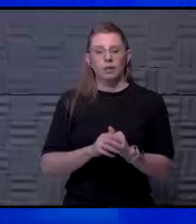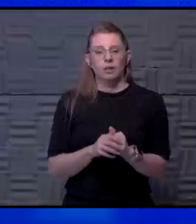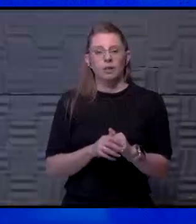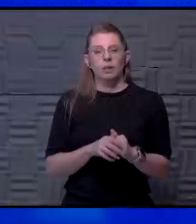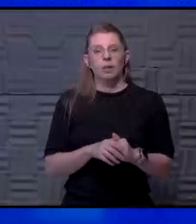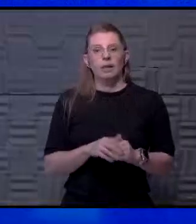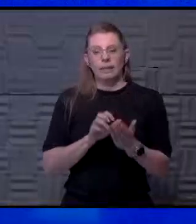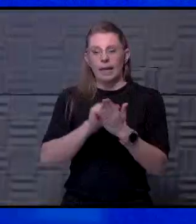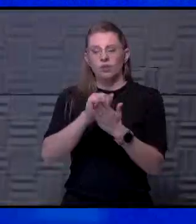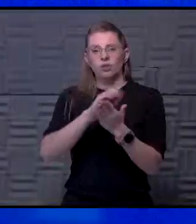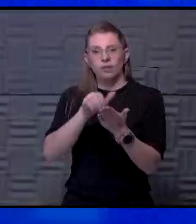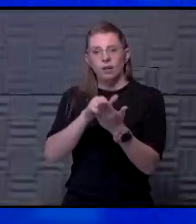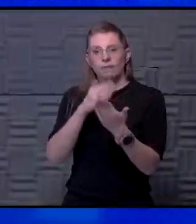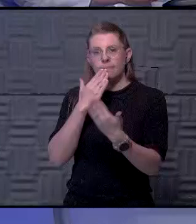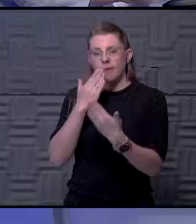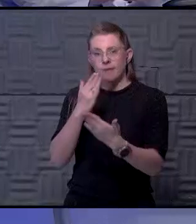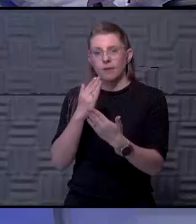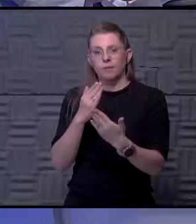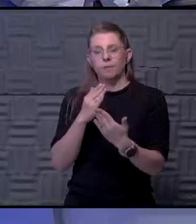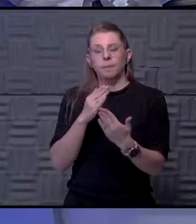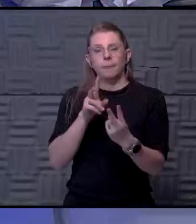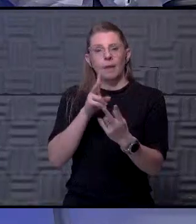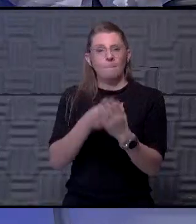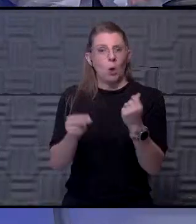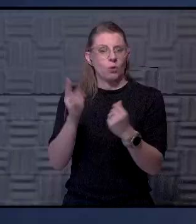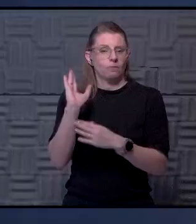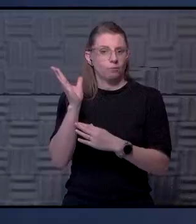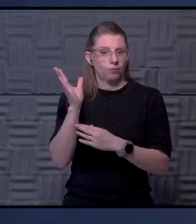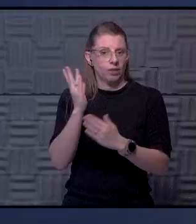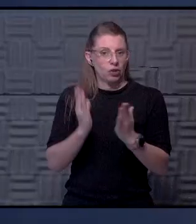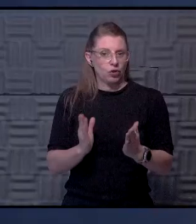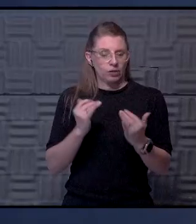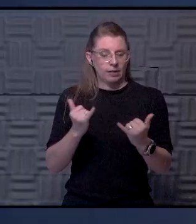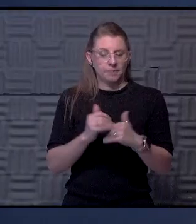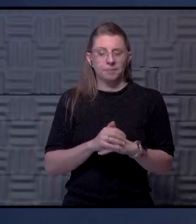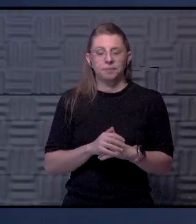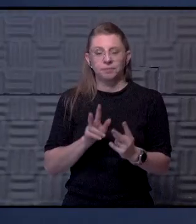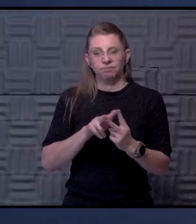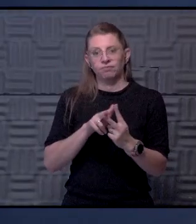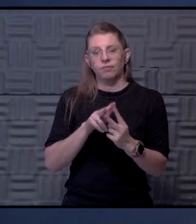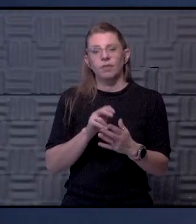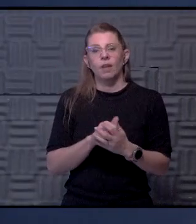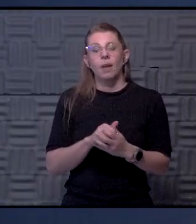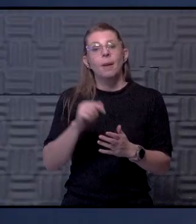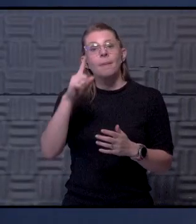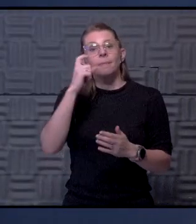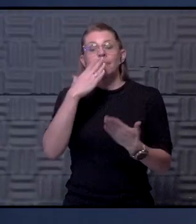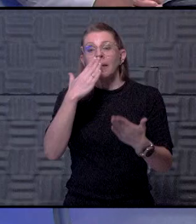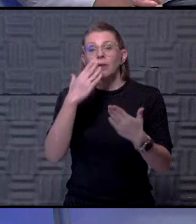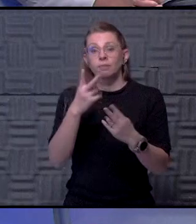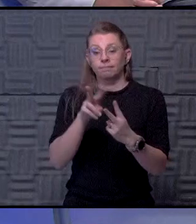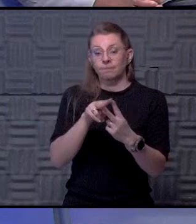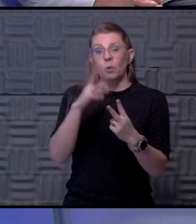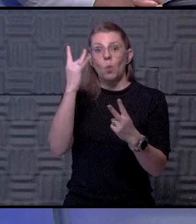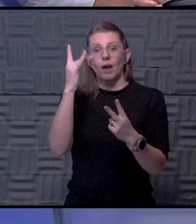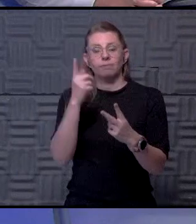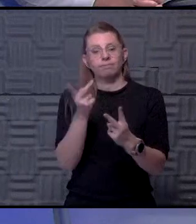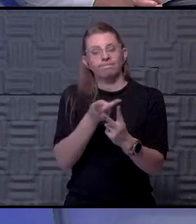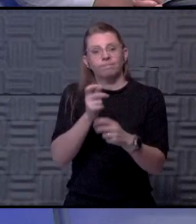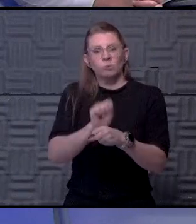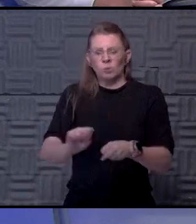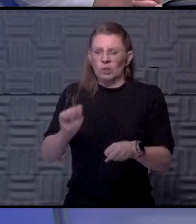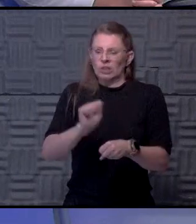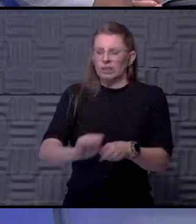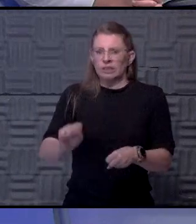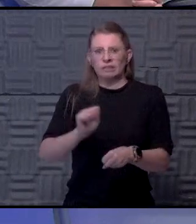from the Cancer Center. I want to say a special thank you to Dr. Rotondo, a special thank you to Terry Sue, Dr. Sue, because these guys have worked so hard.